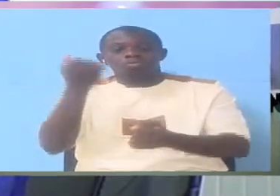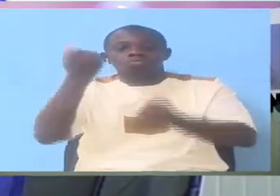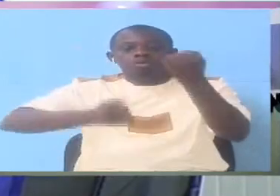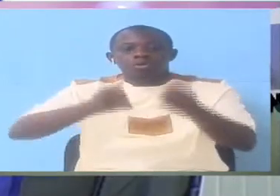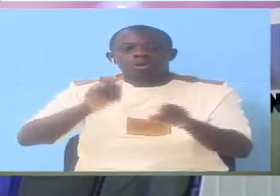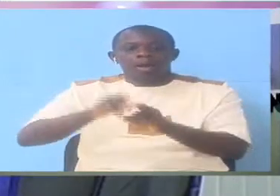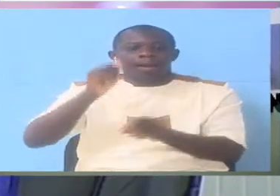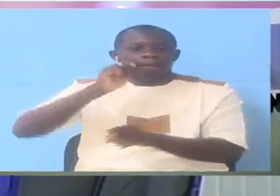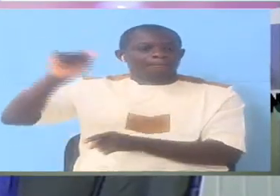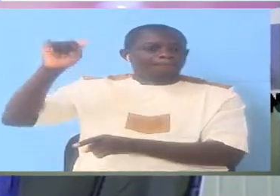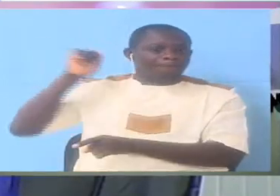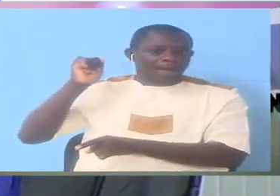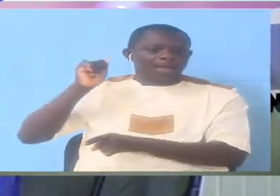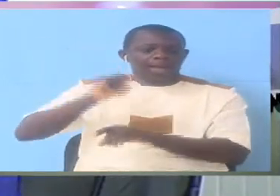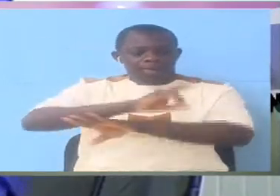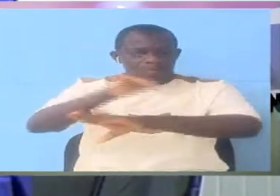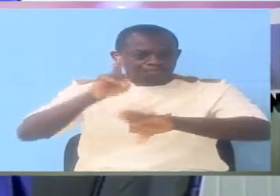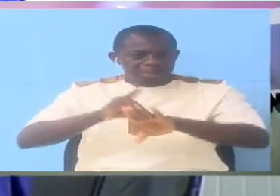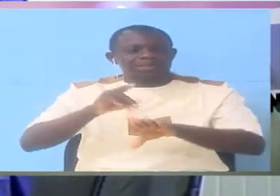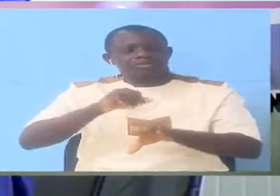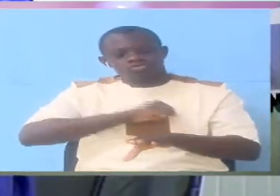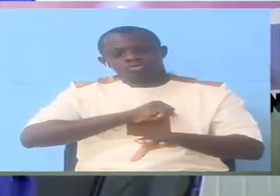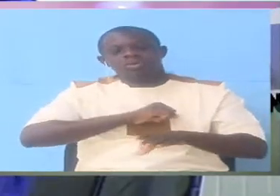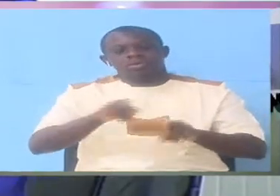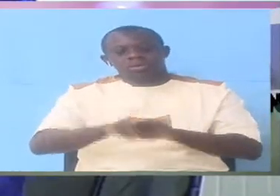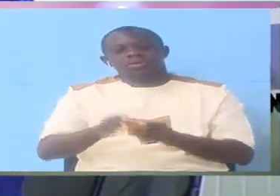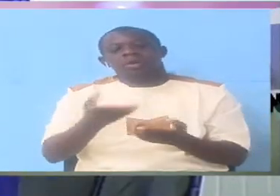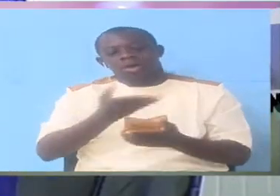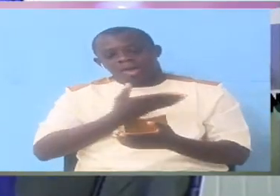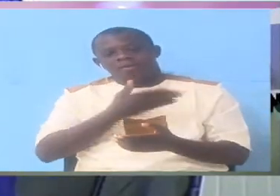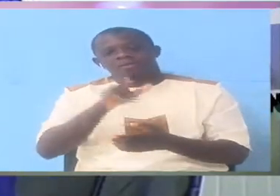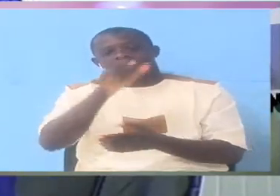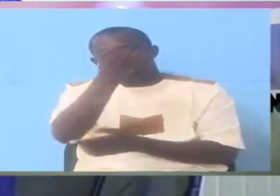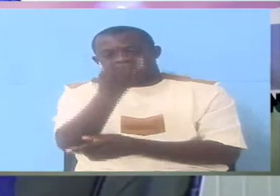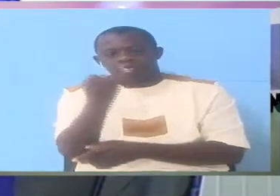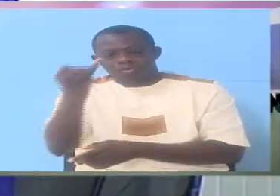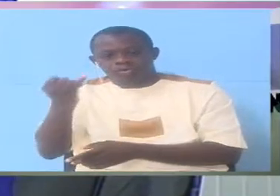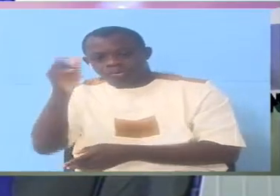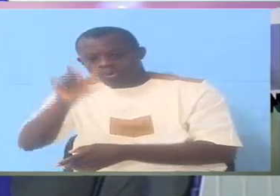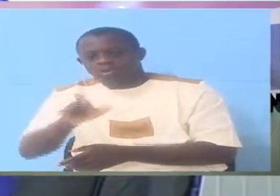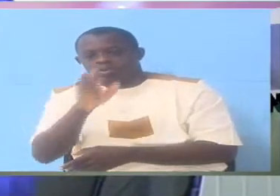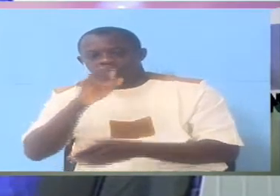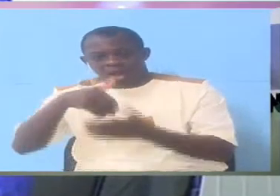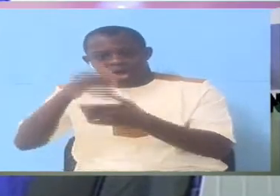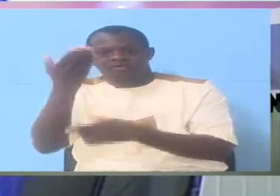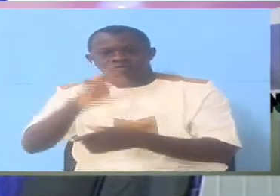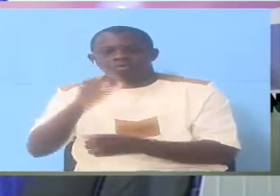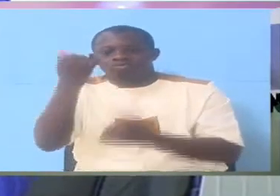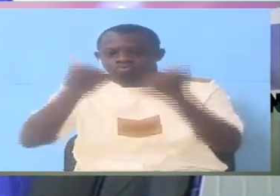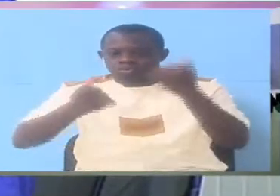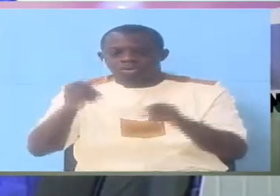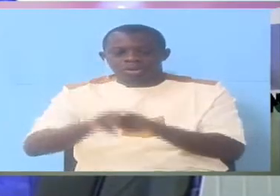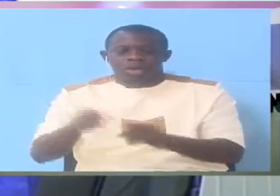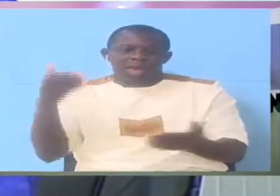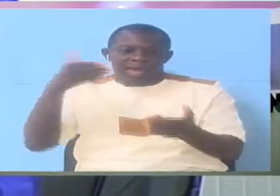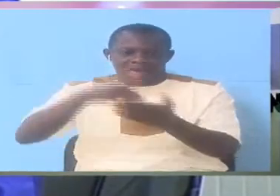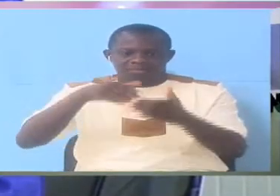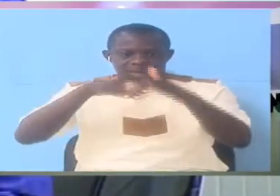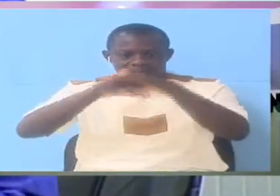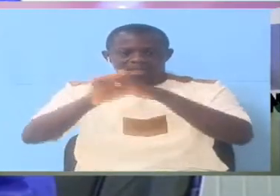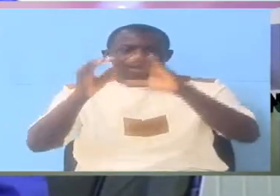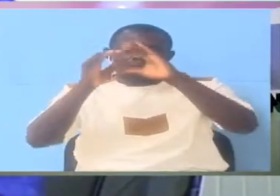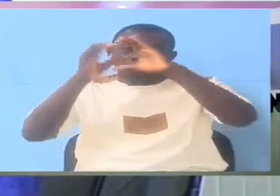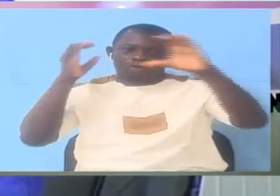of the occupants of the security vehicles behind also had some individuals who alighted. And they came inside the